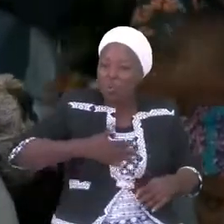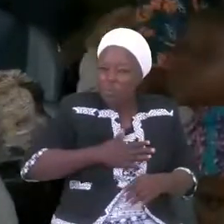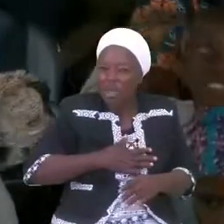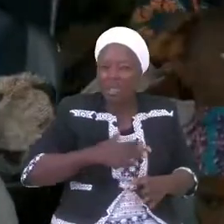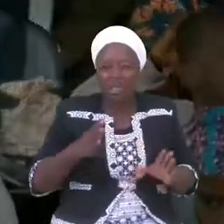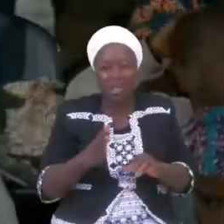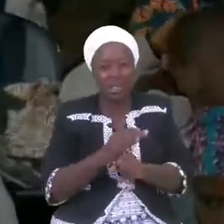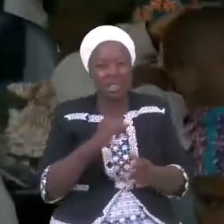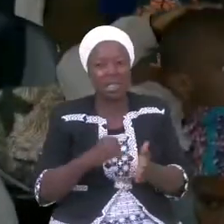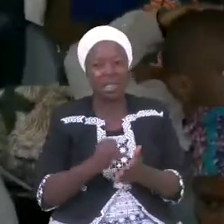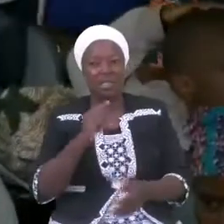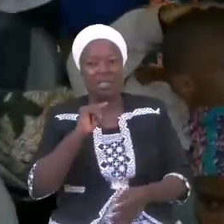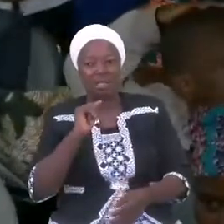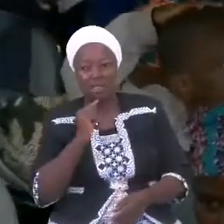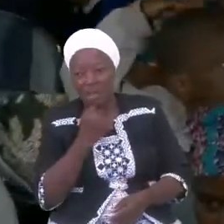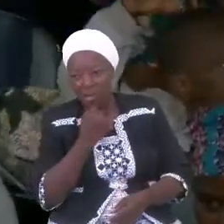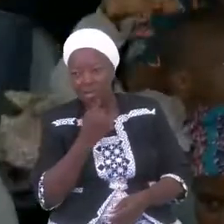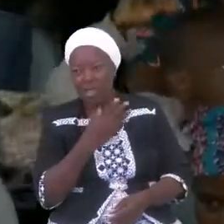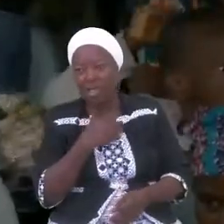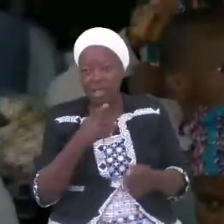that.